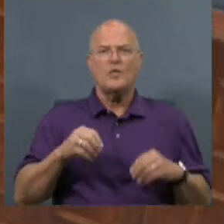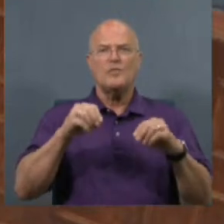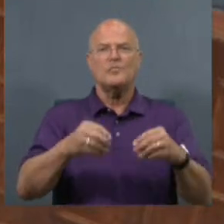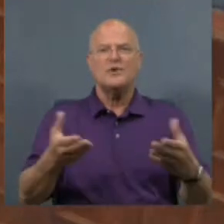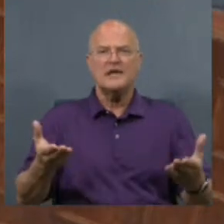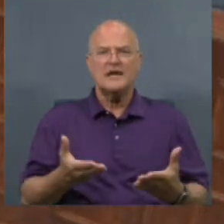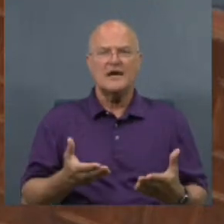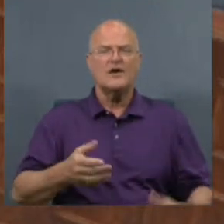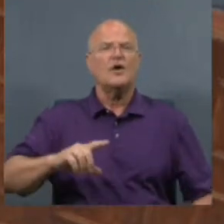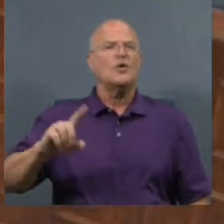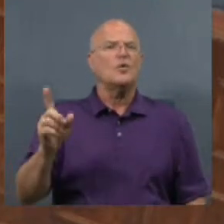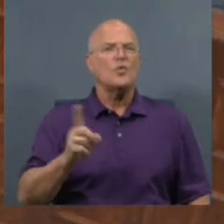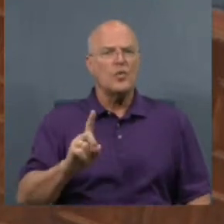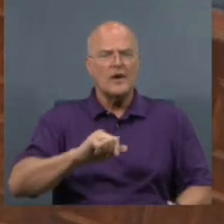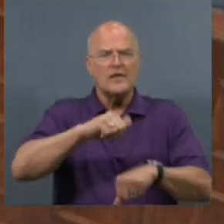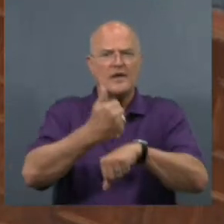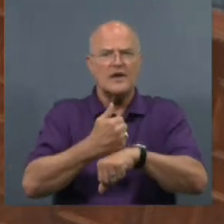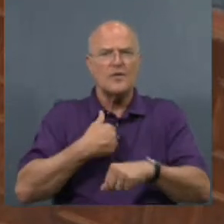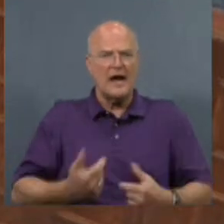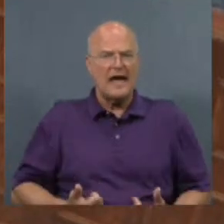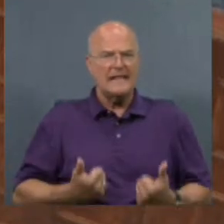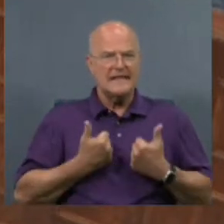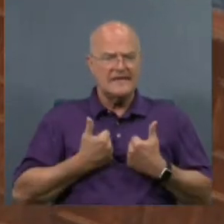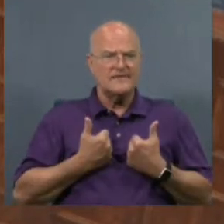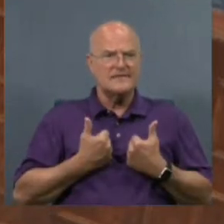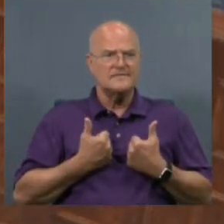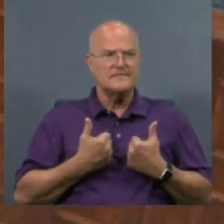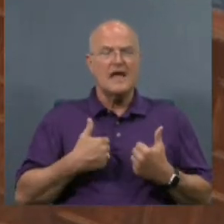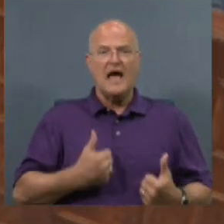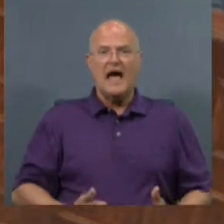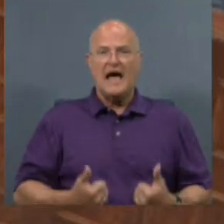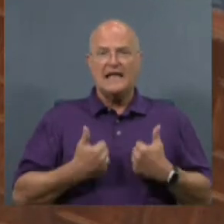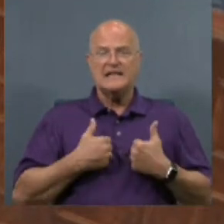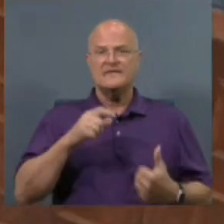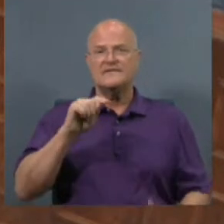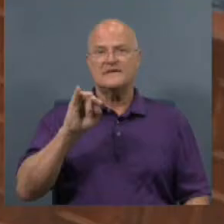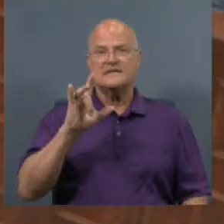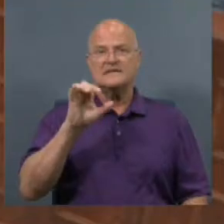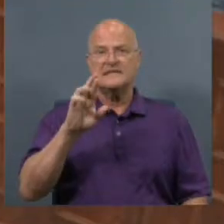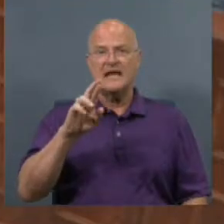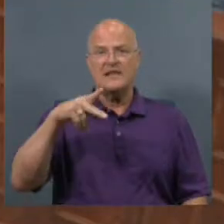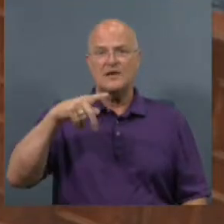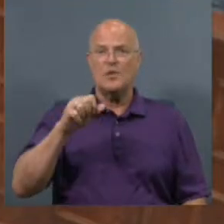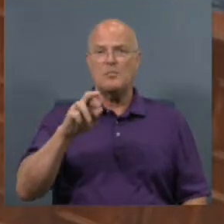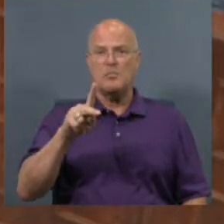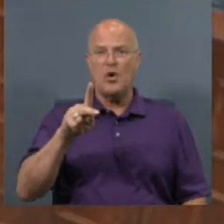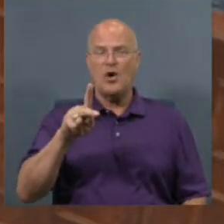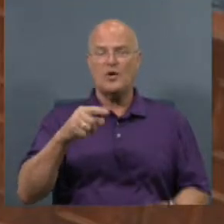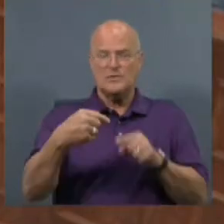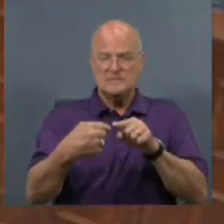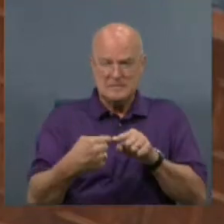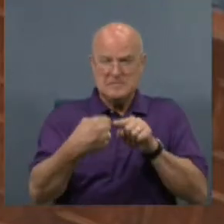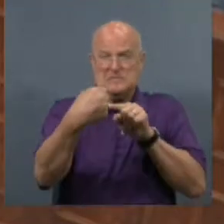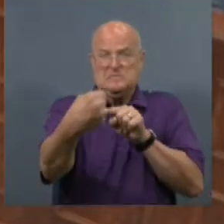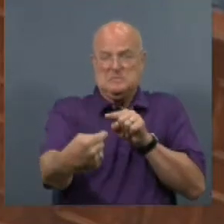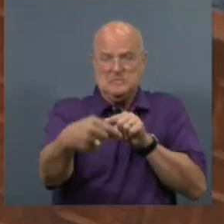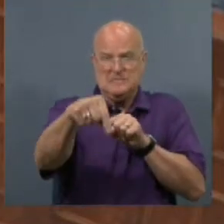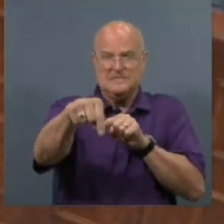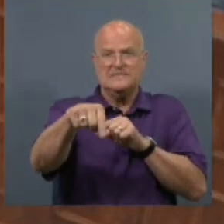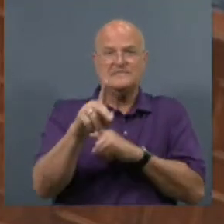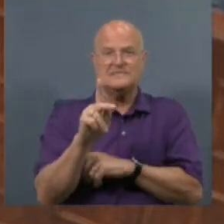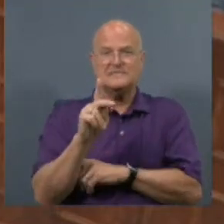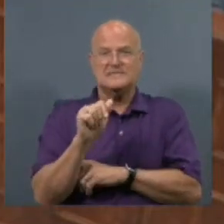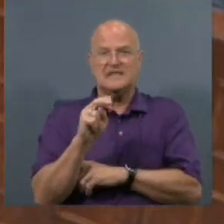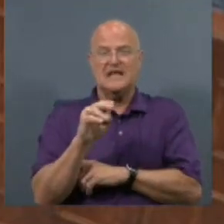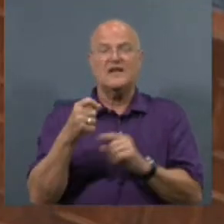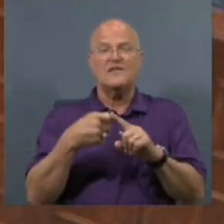here and where it is in location to where I live. I live in Taylor Park neighborhood, which is directly across Canis